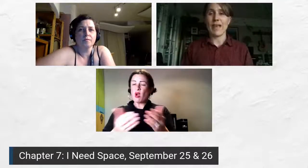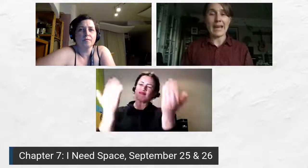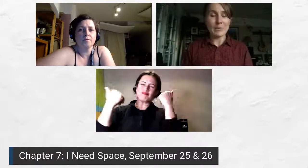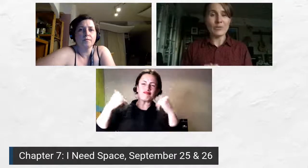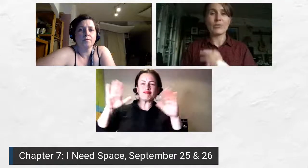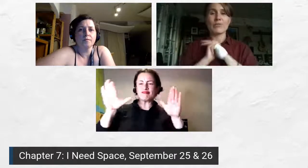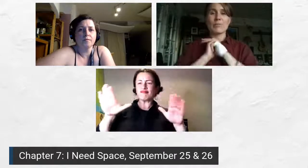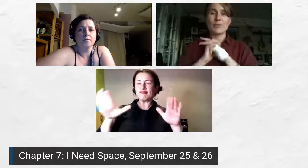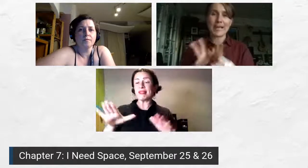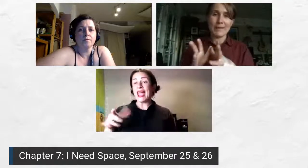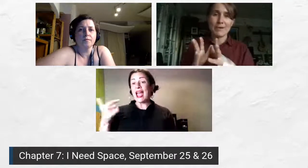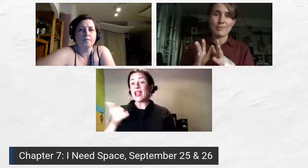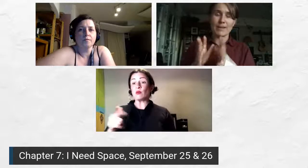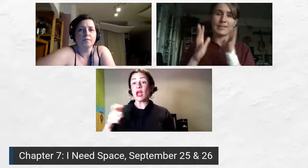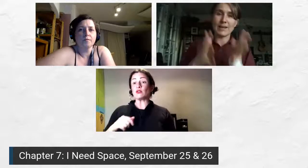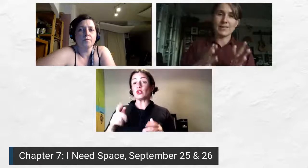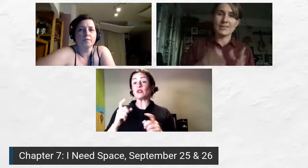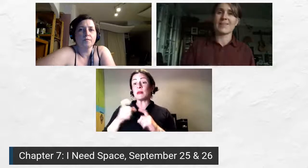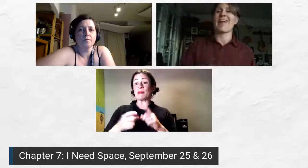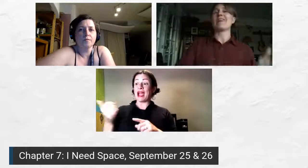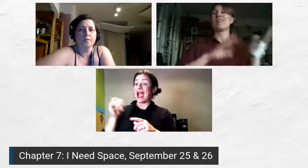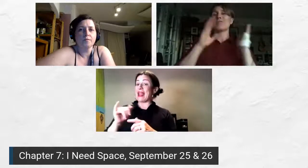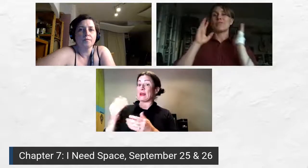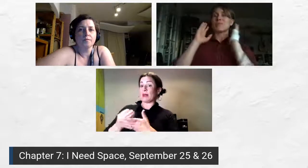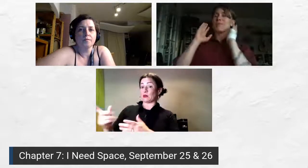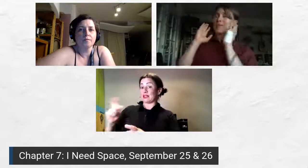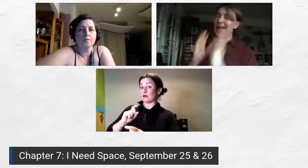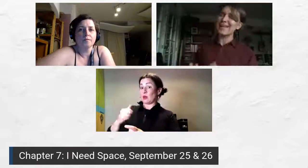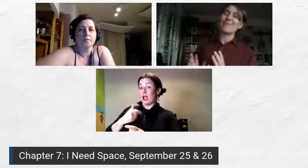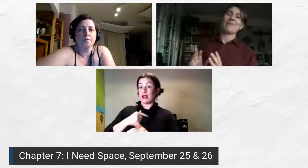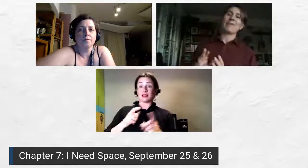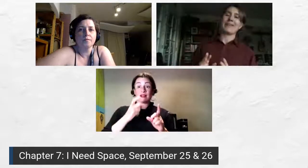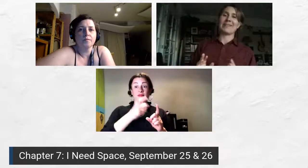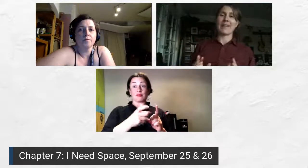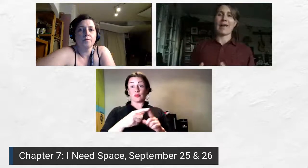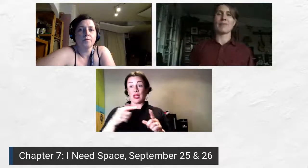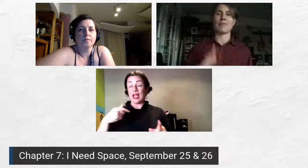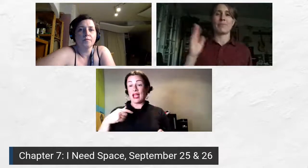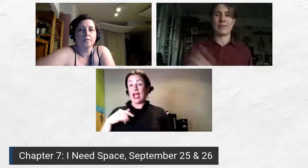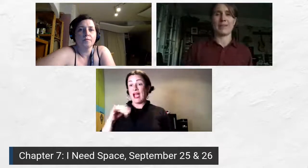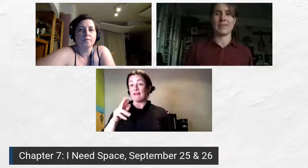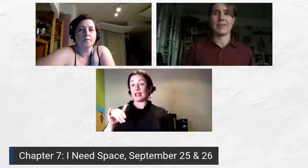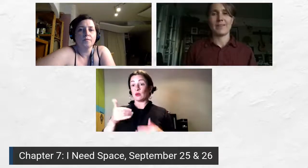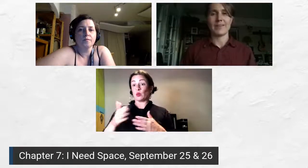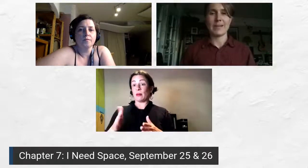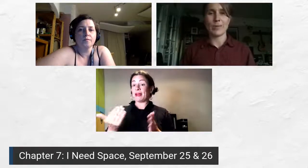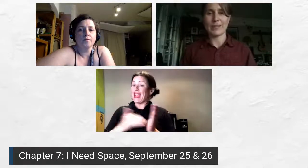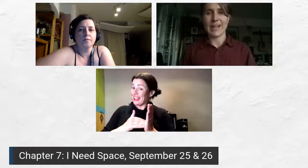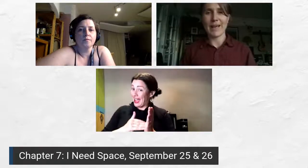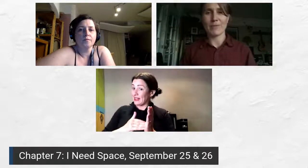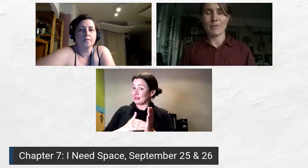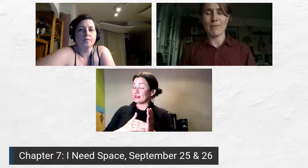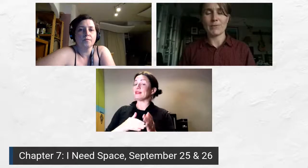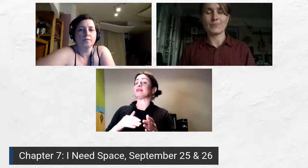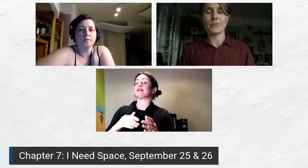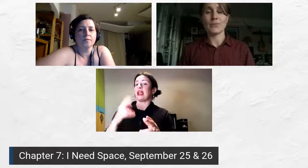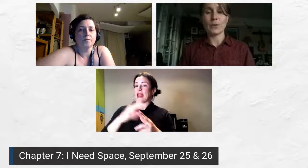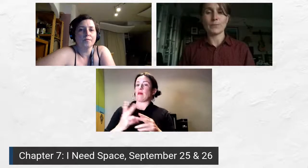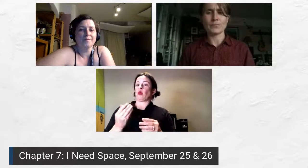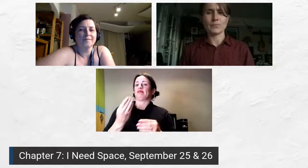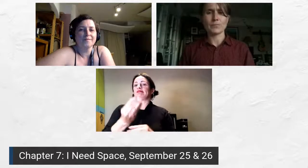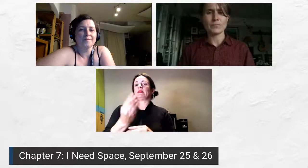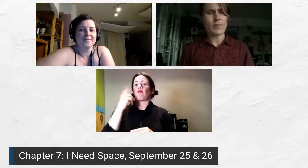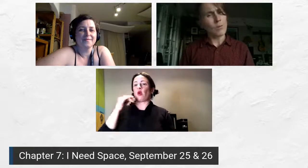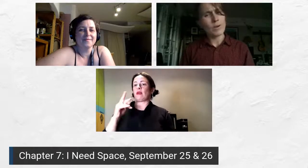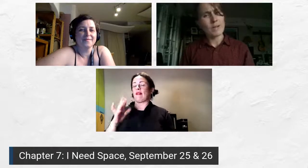And anyone who contributes any amount of money to us and also contributes any amount of money to Ivy Room, again, name goes in the hat for a raffle.